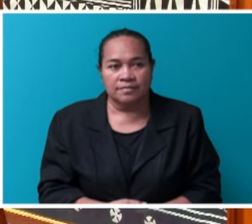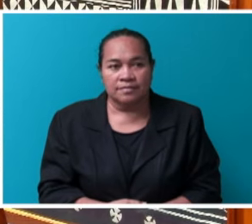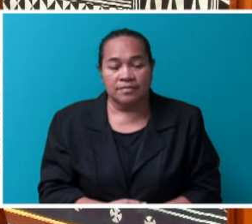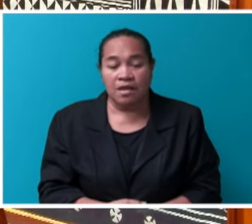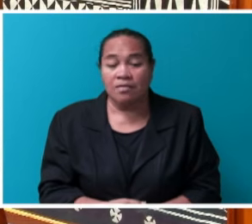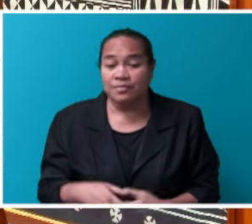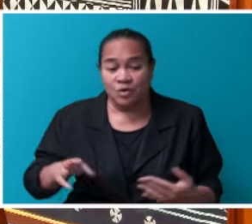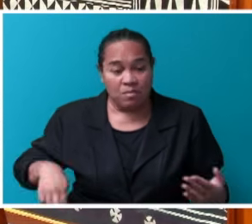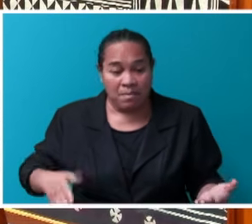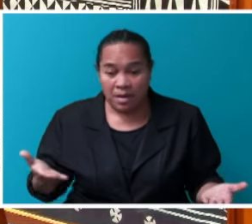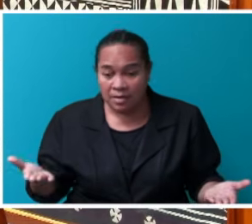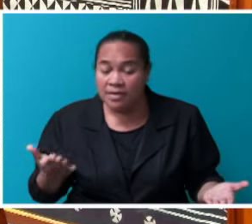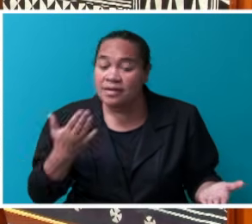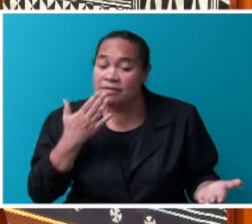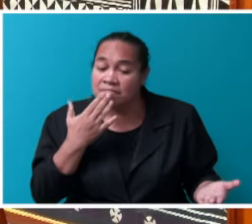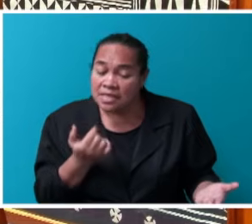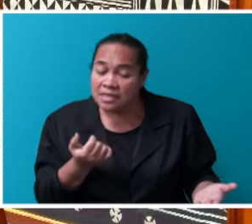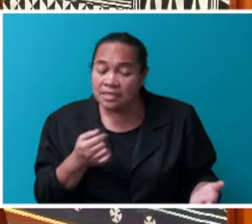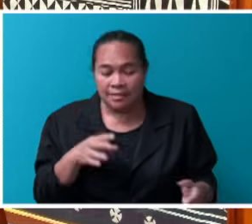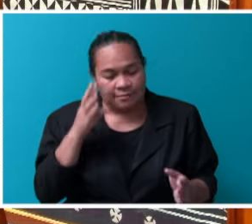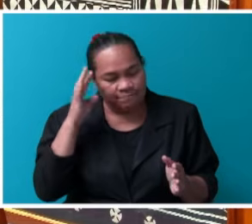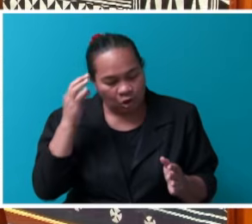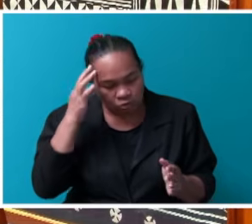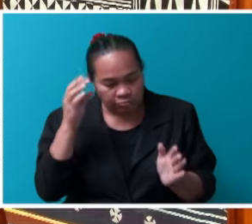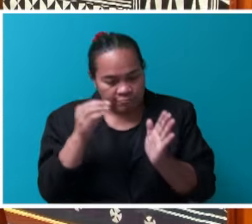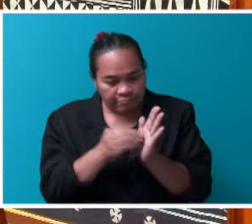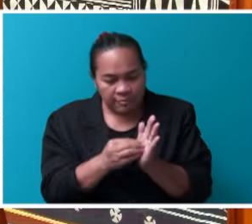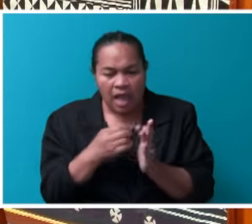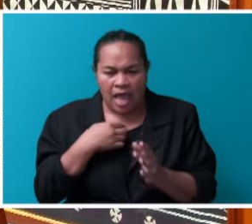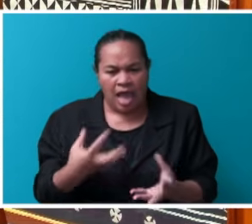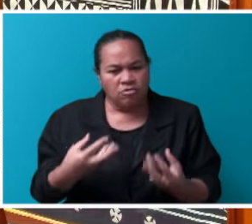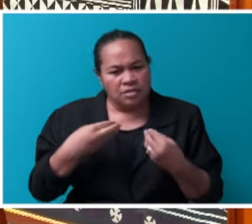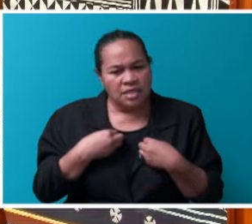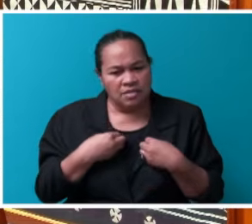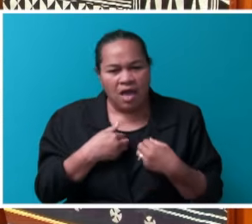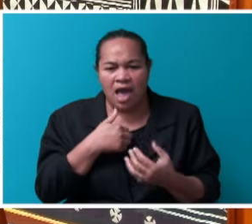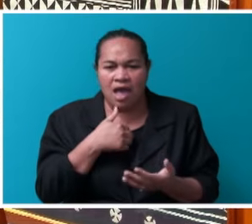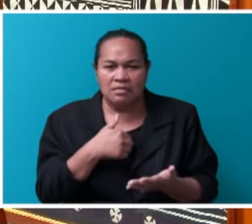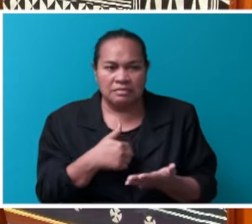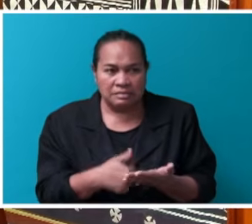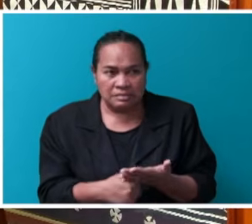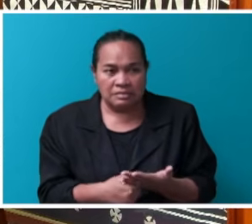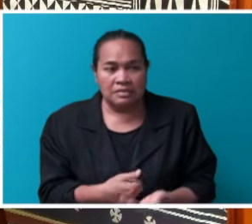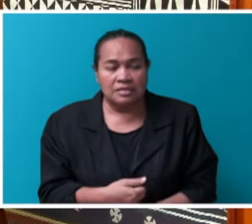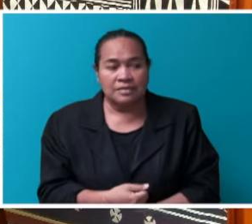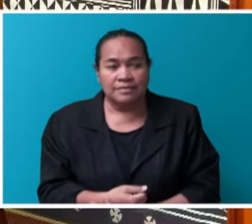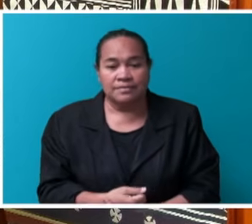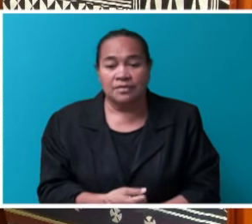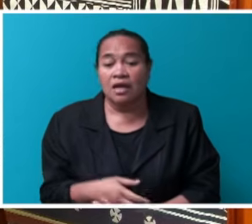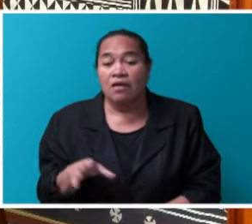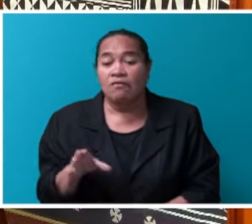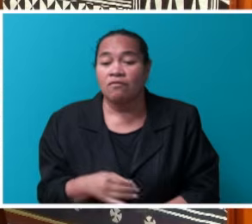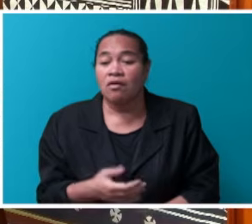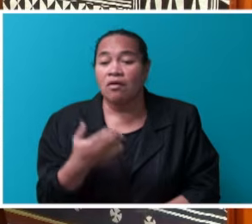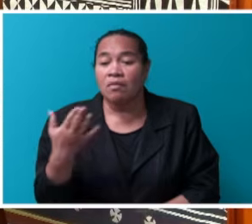Honorable members, please also kindly take note that I have also received official notification from the Honorable Kesan